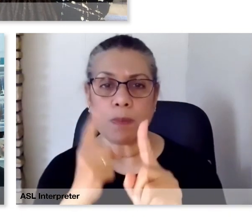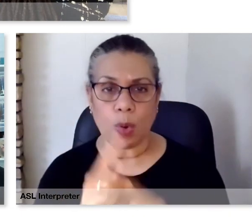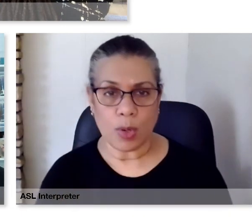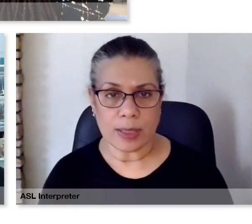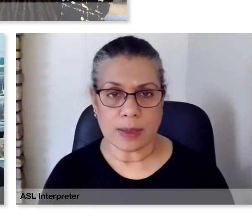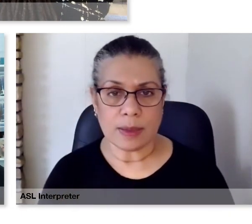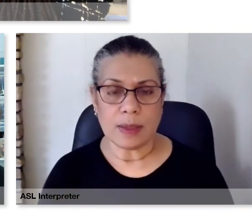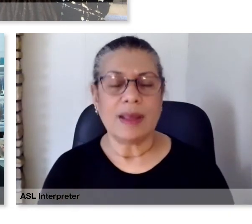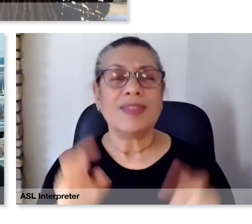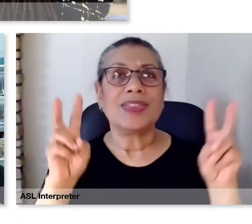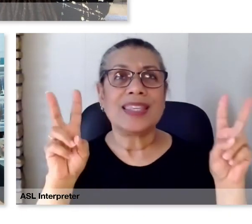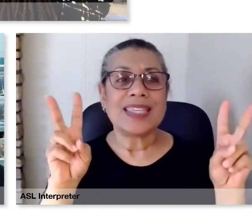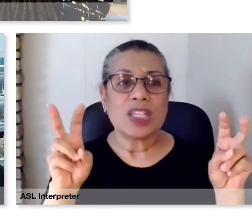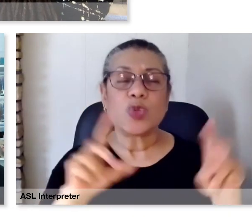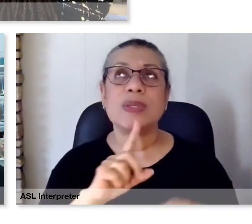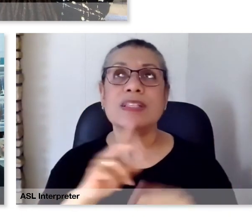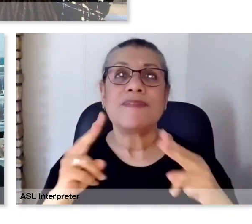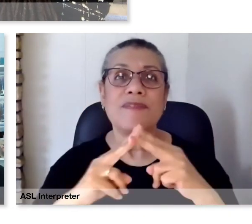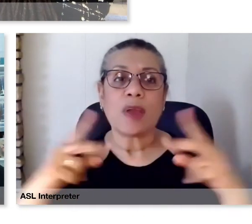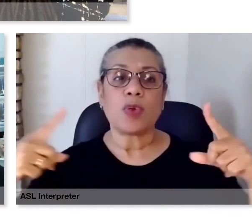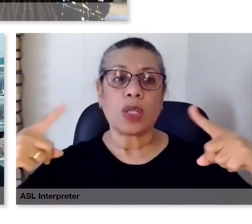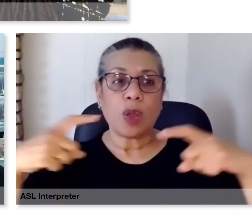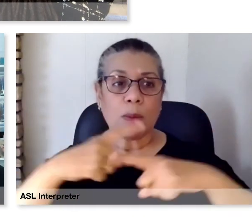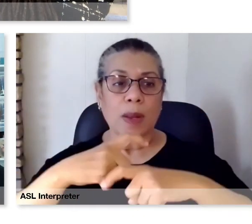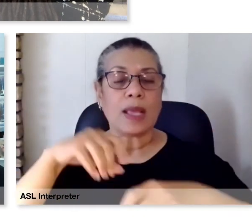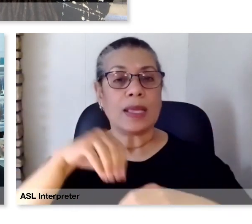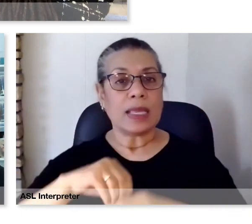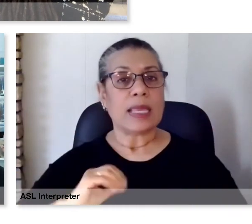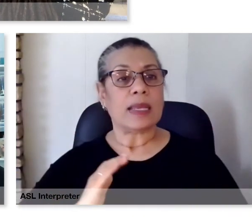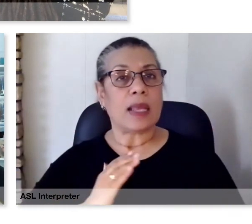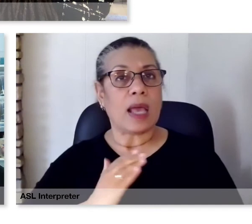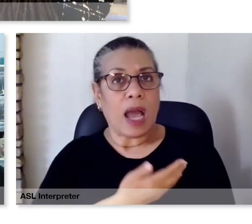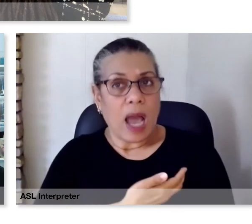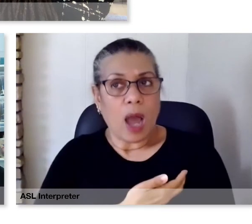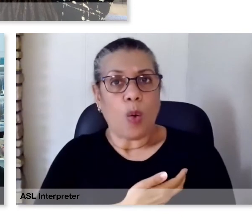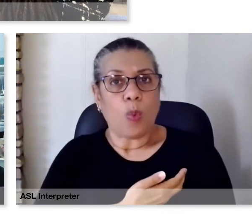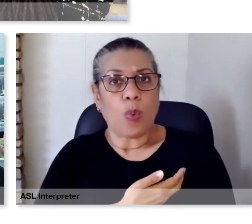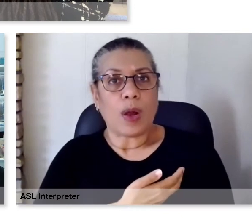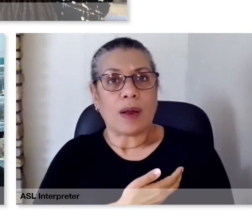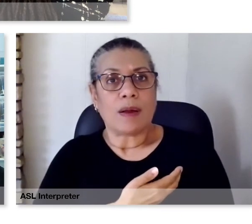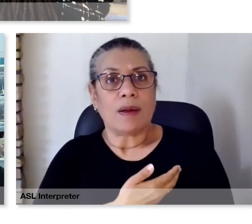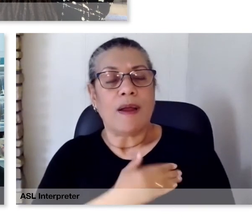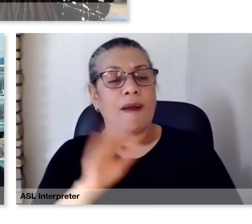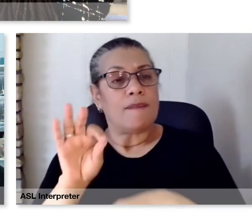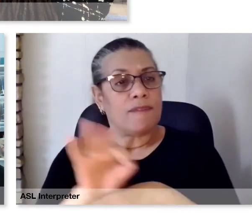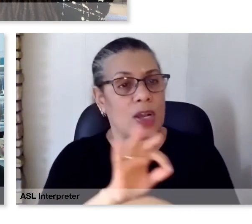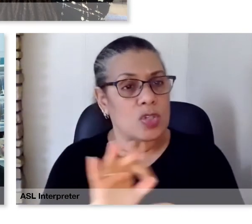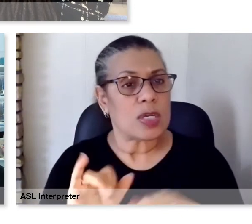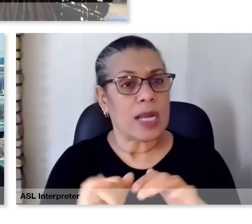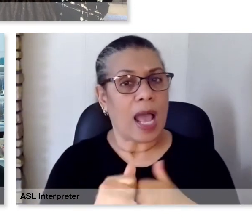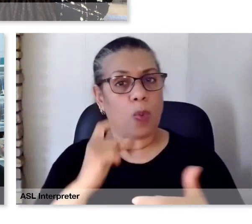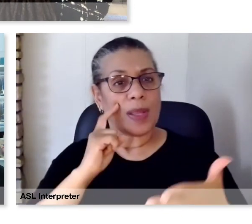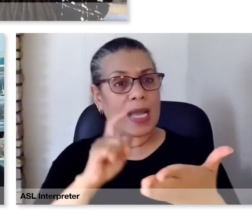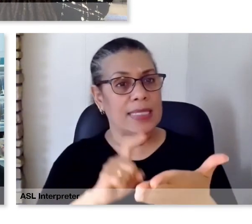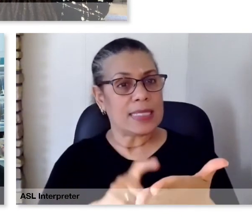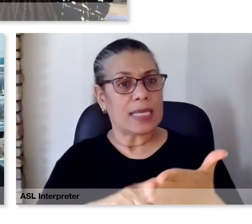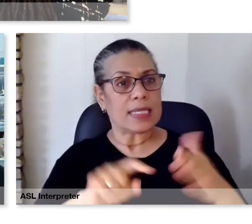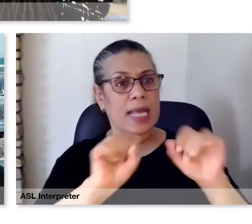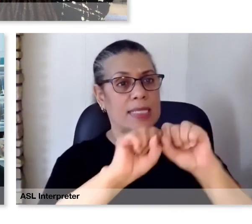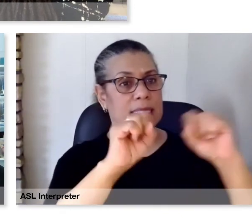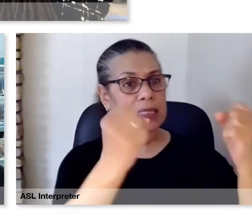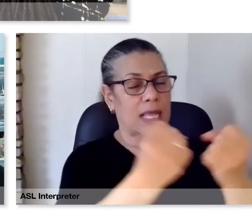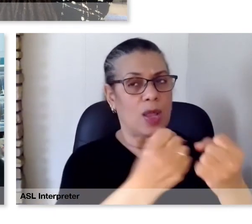is so complex because in our actual way that we are also identifying the society, we are